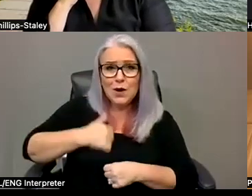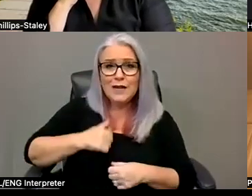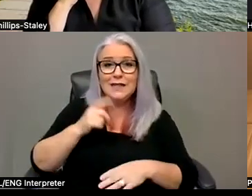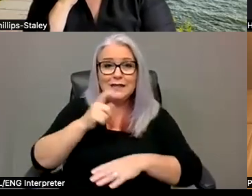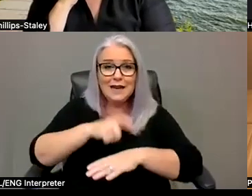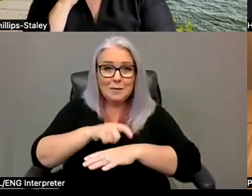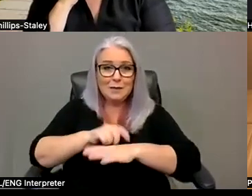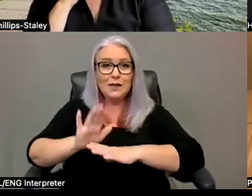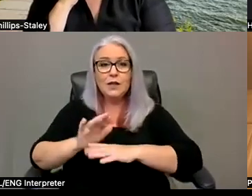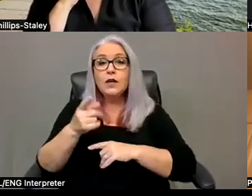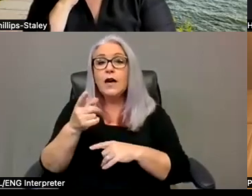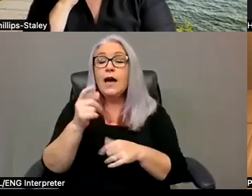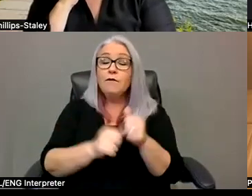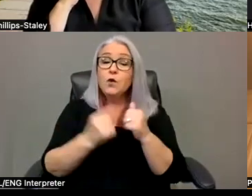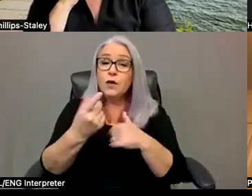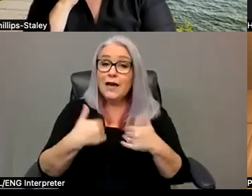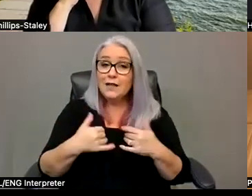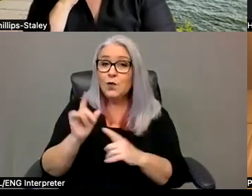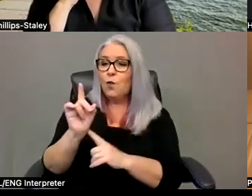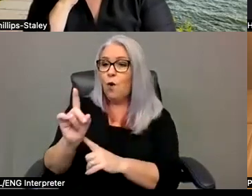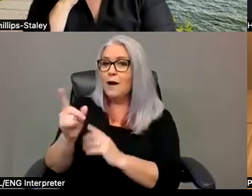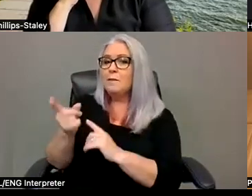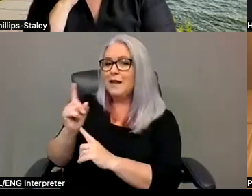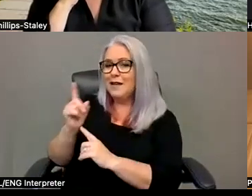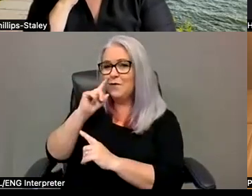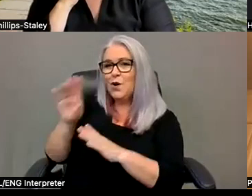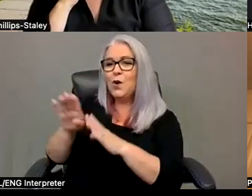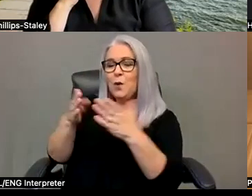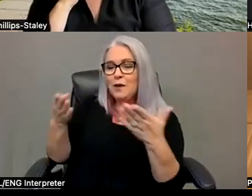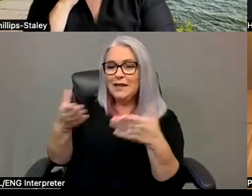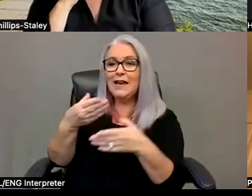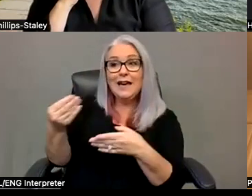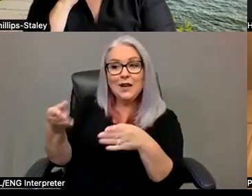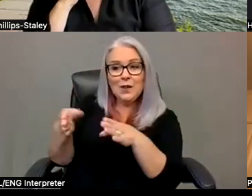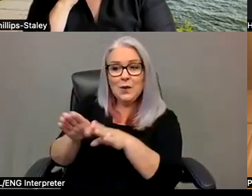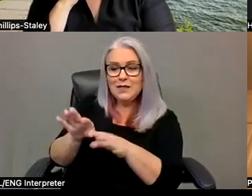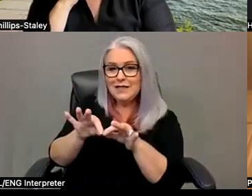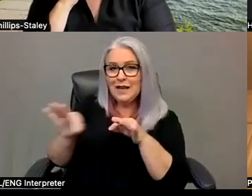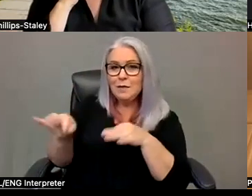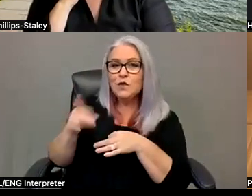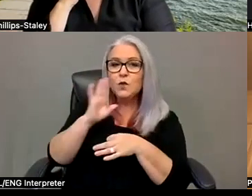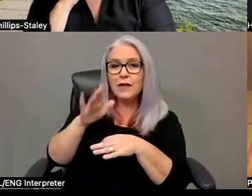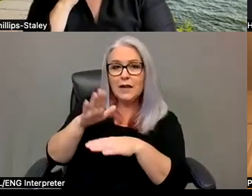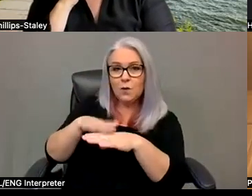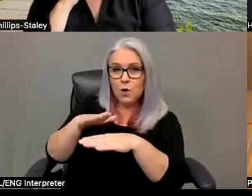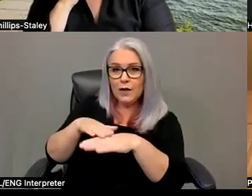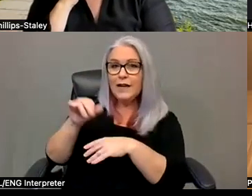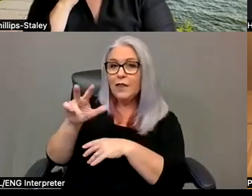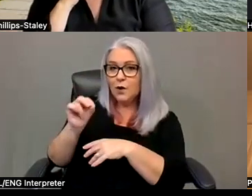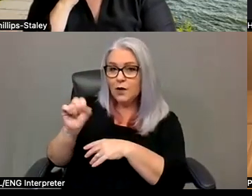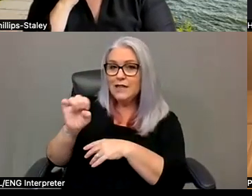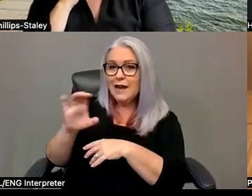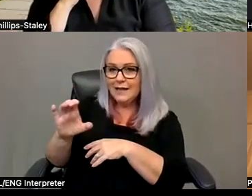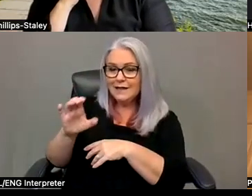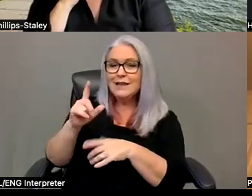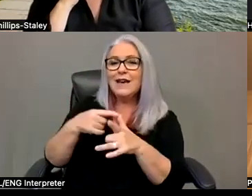remind everyone, everyone has 1 minute for both their Oh, yeah. opening and closing statements. You will get a warning at 30 seconds, and then there'll be a